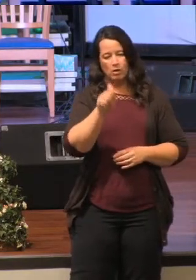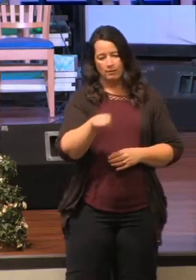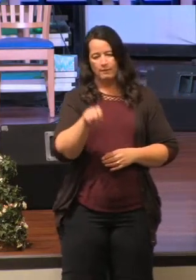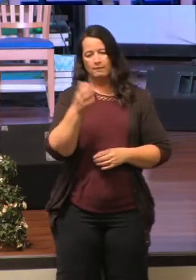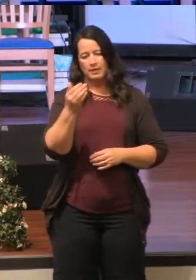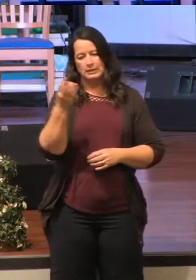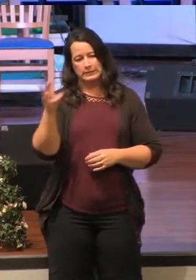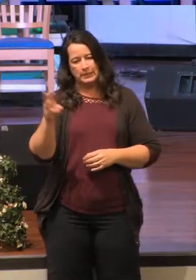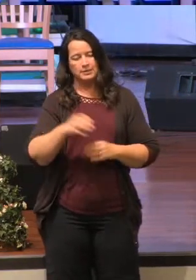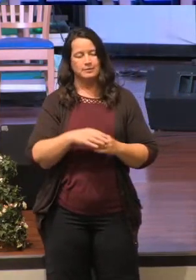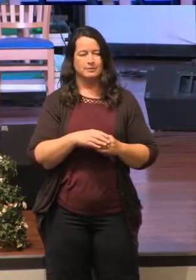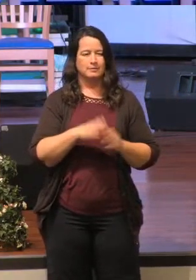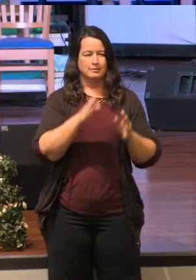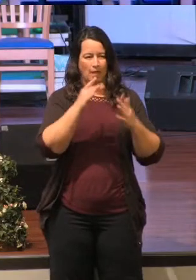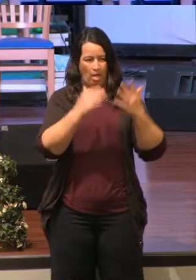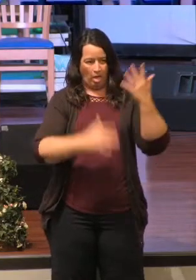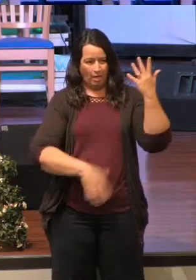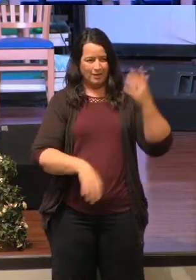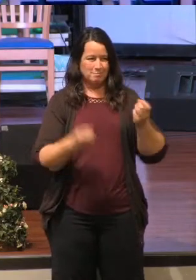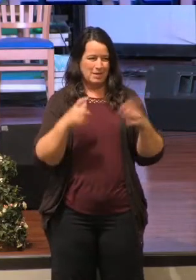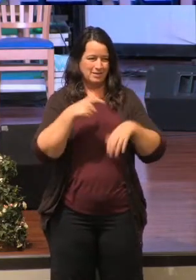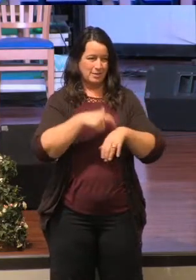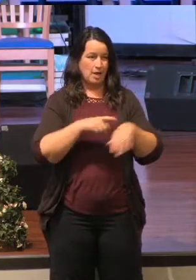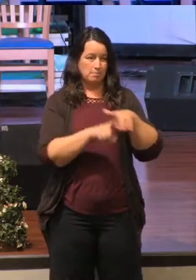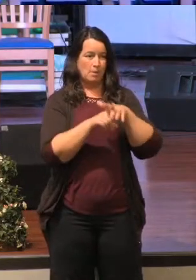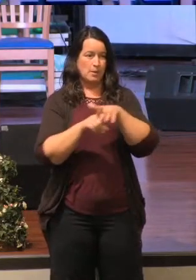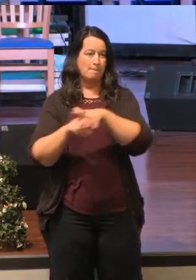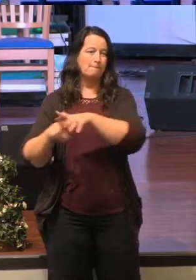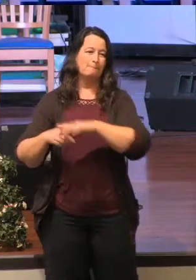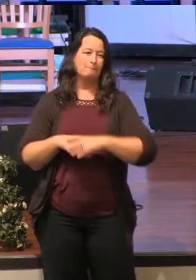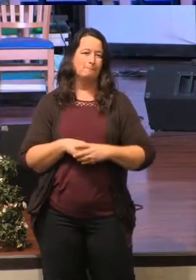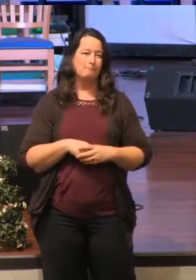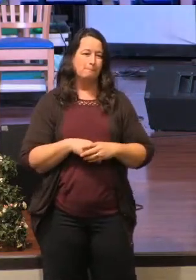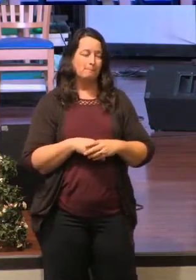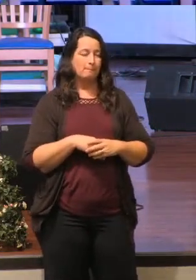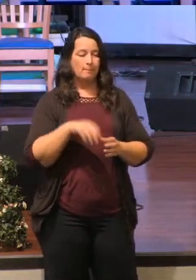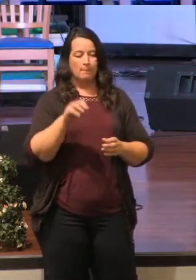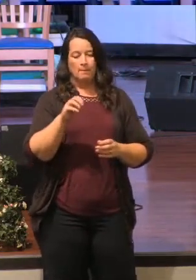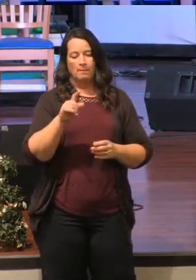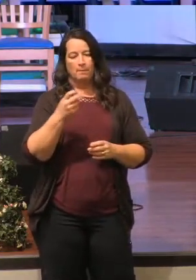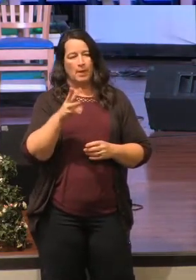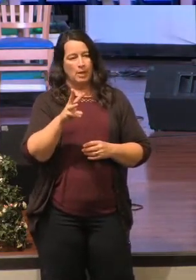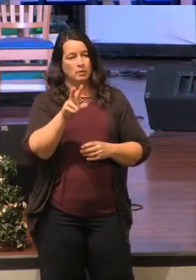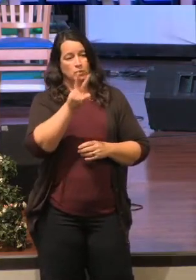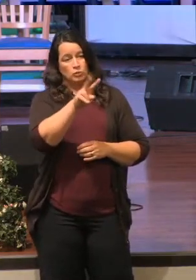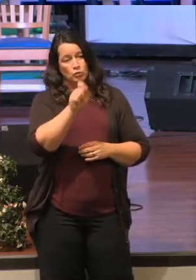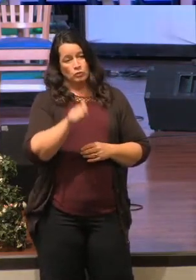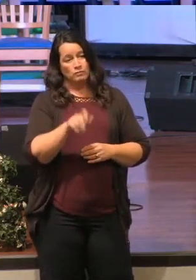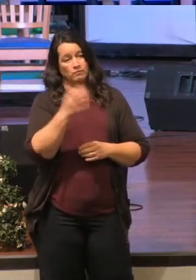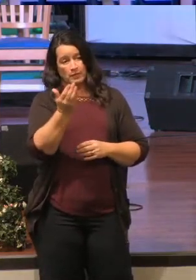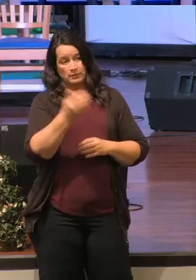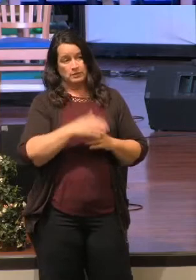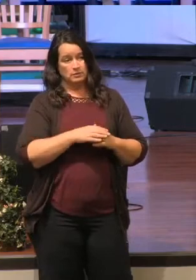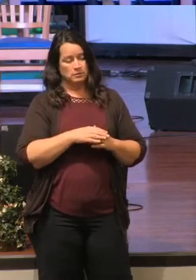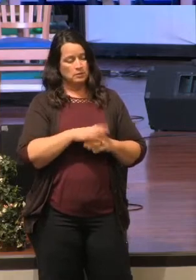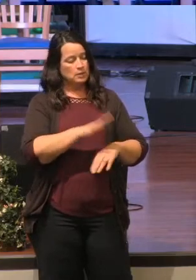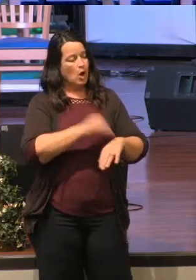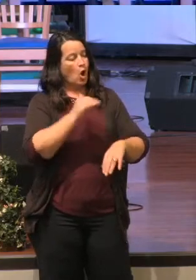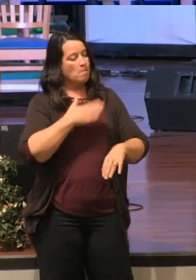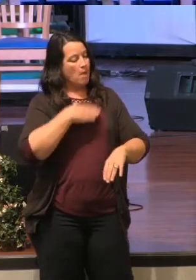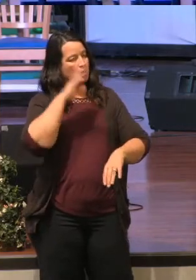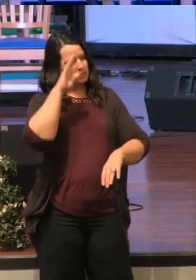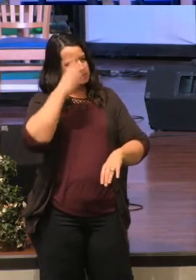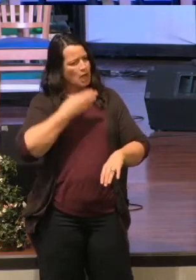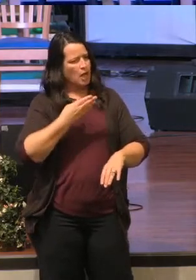16. The apostle of Christ, Peter, quotes that. Matthew 2:15 says, out of Egypt I've called my son. And what was that all about?